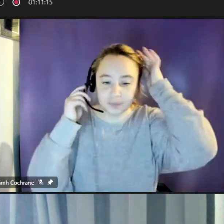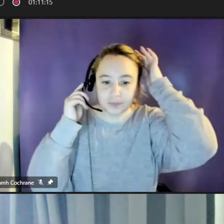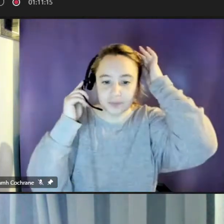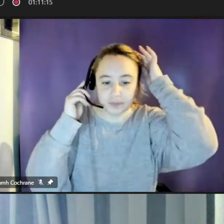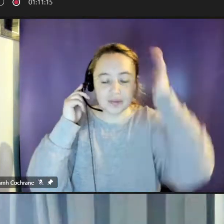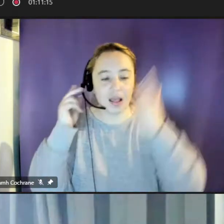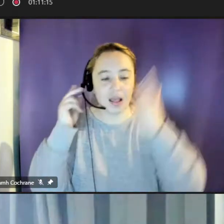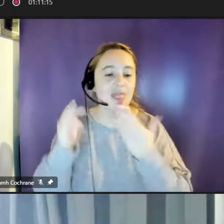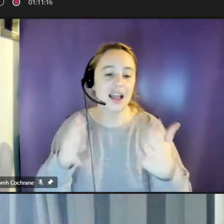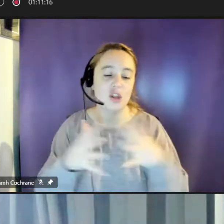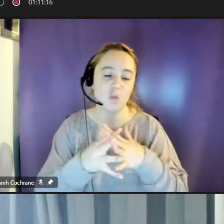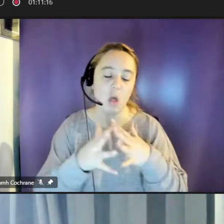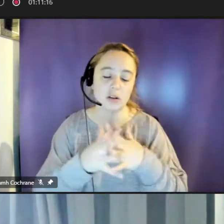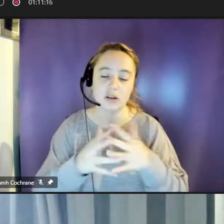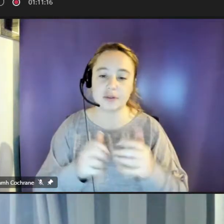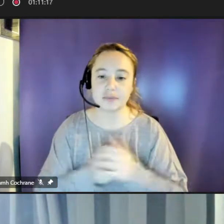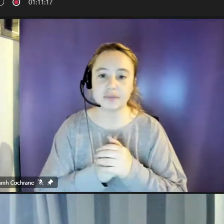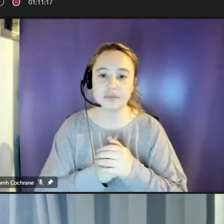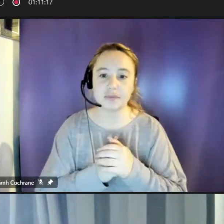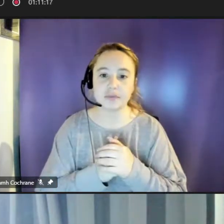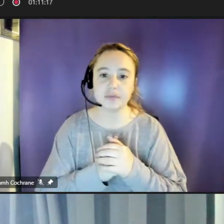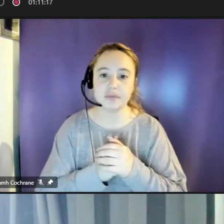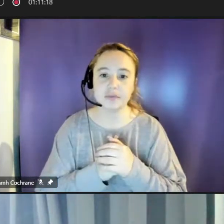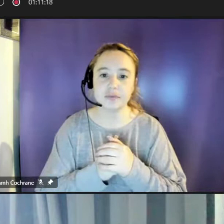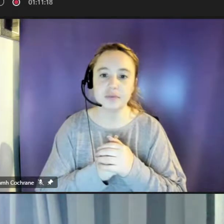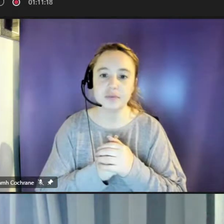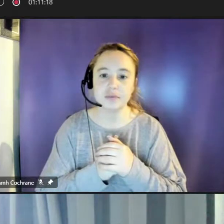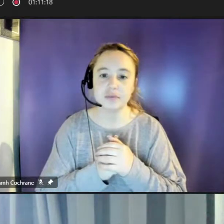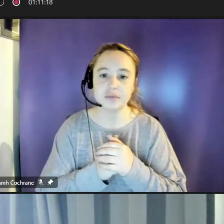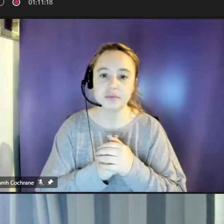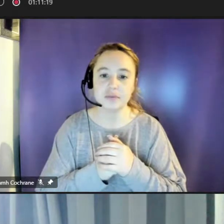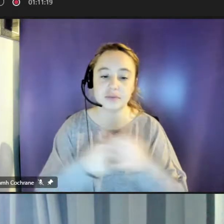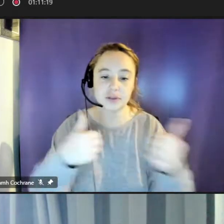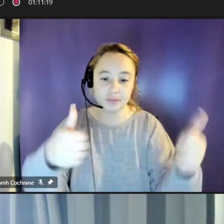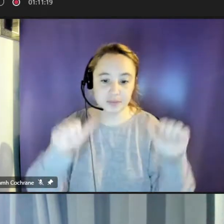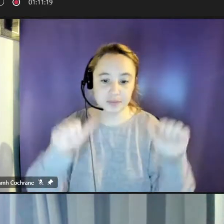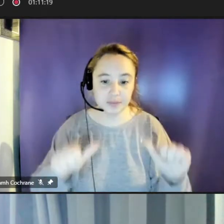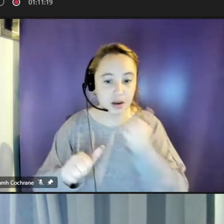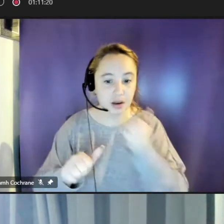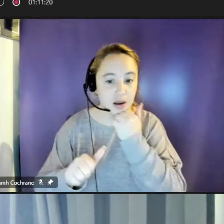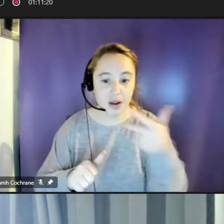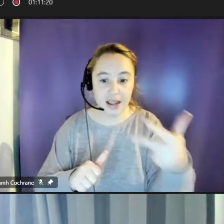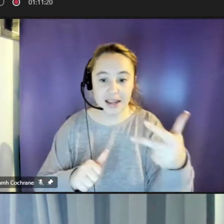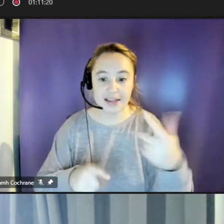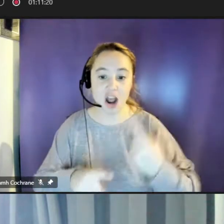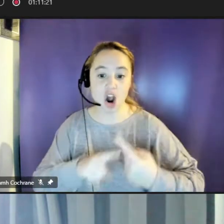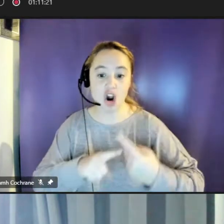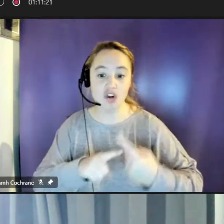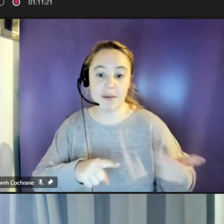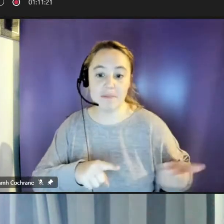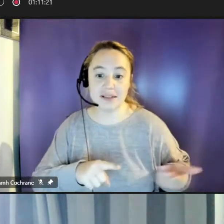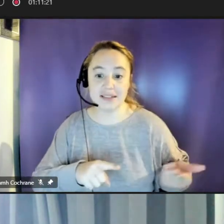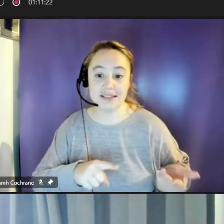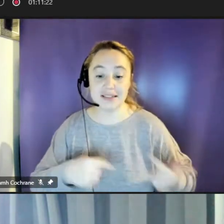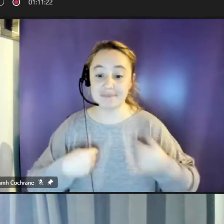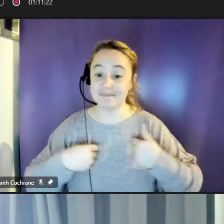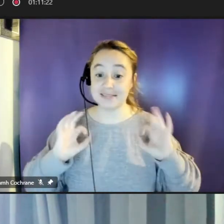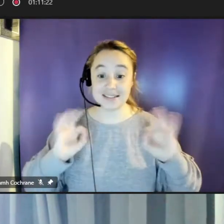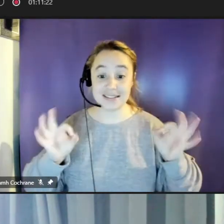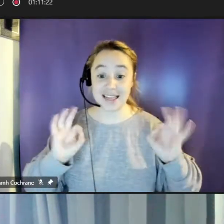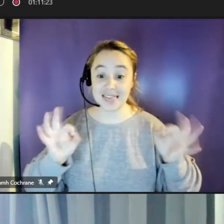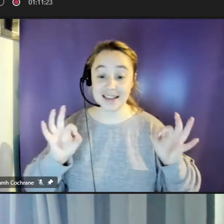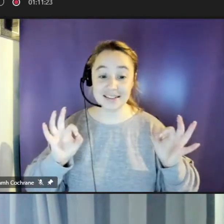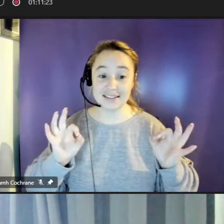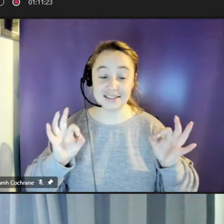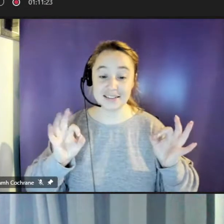Thank you, Walter. Okay, well, that move on then to item number 8, urgent business, and I have no urgent business